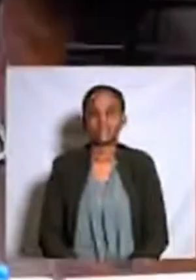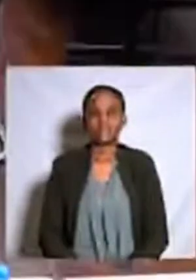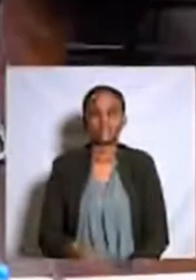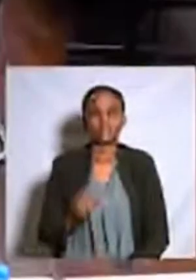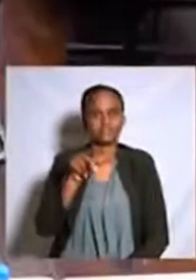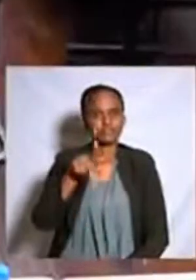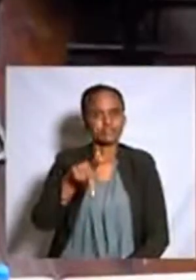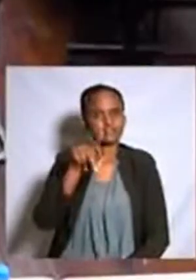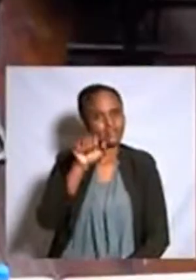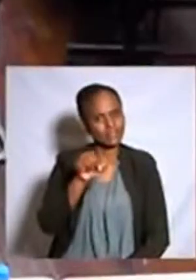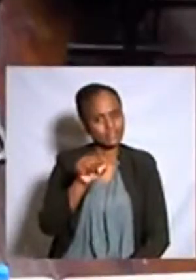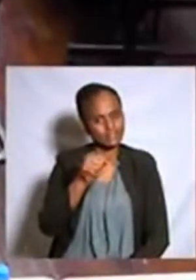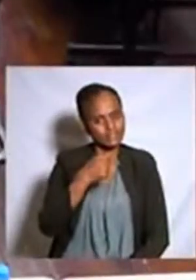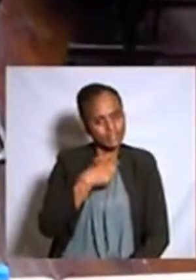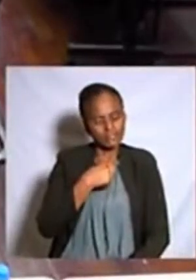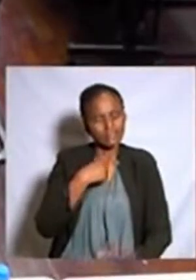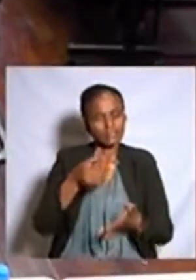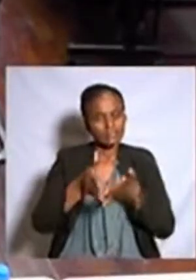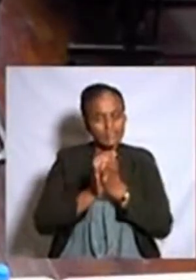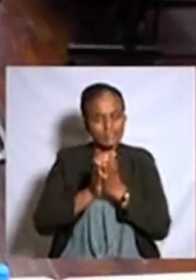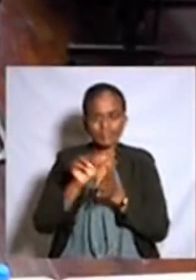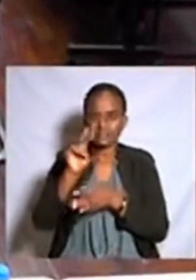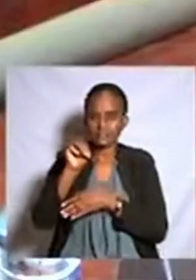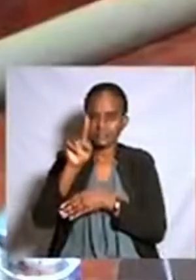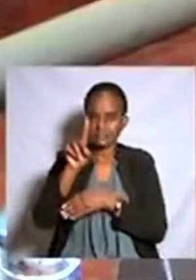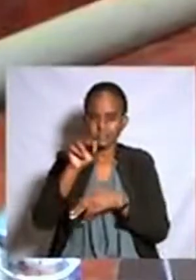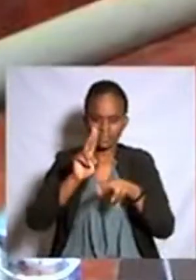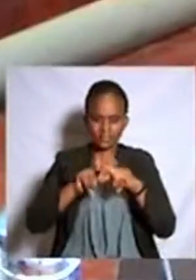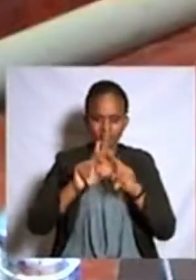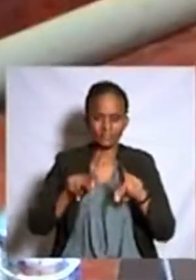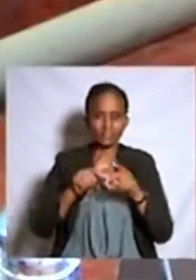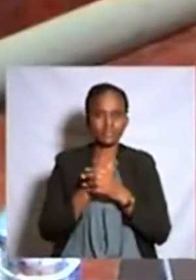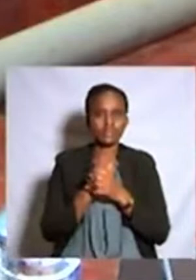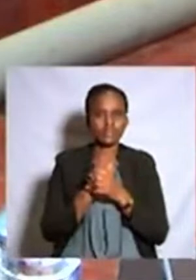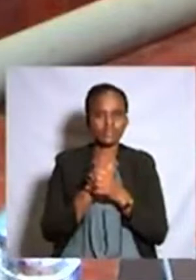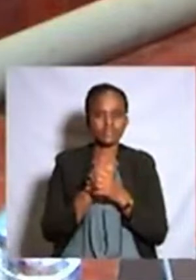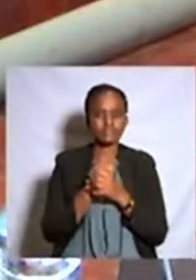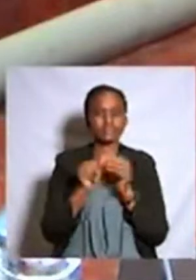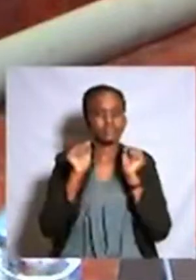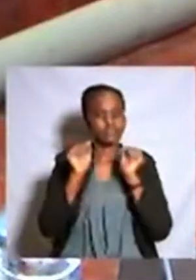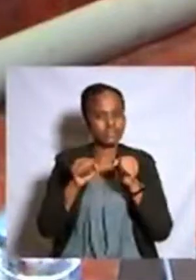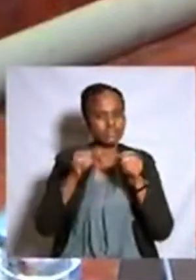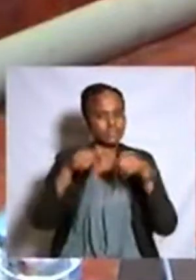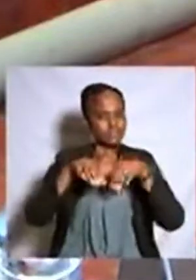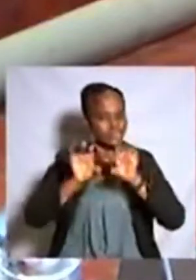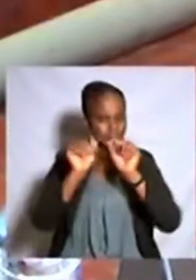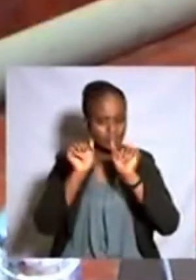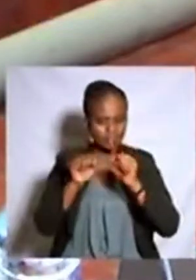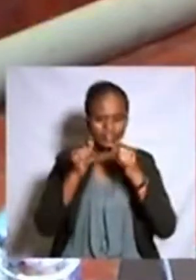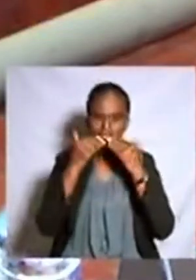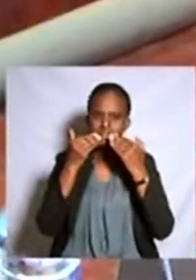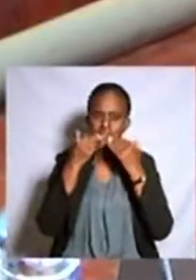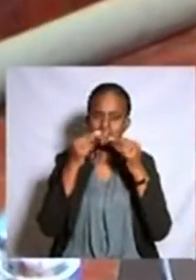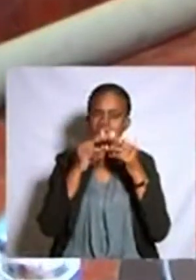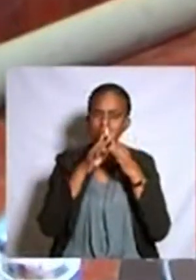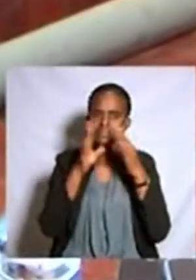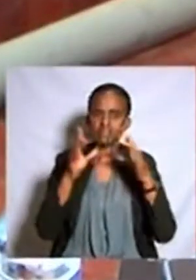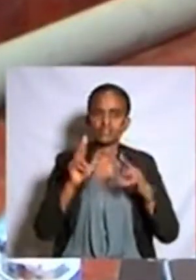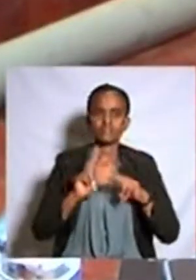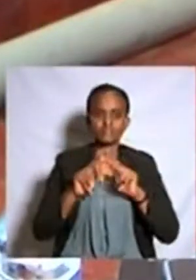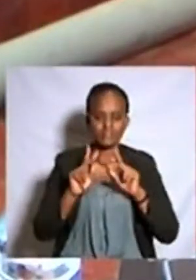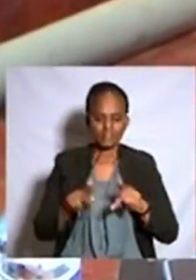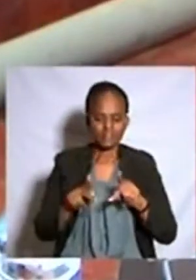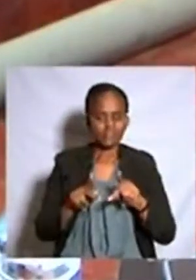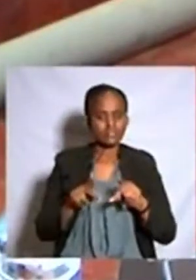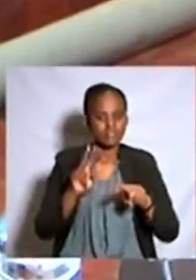PS? Let me ask the MD Chair to answer. MD, you may proceed. Thank you so much, Chair.